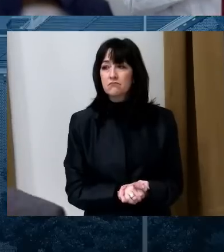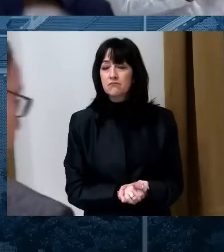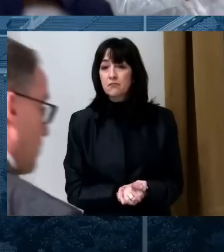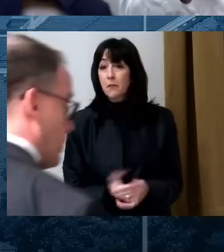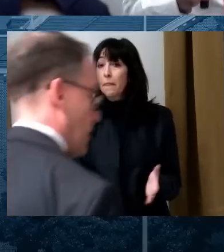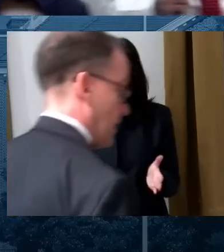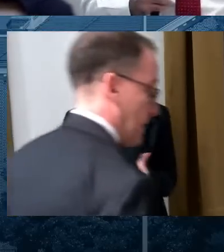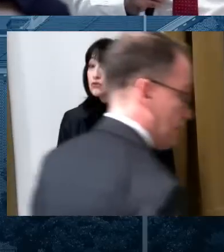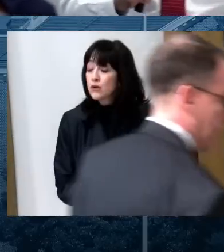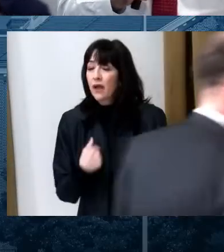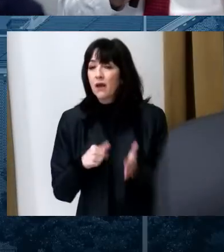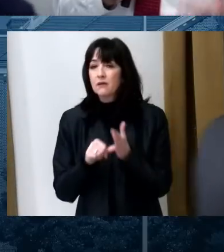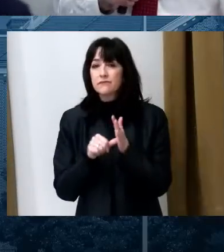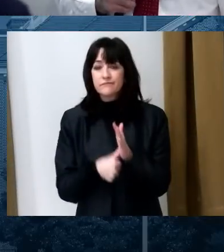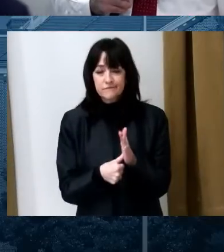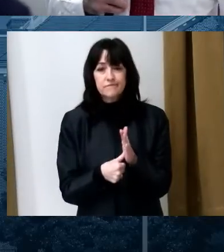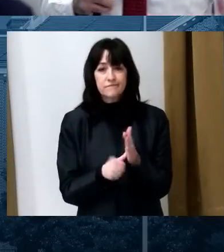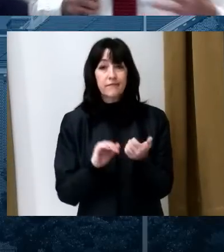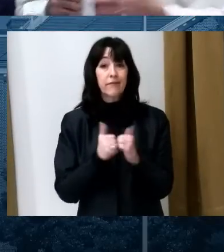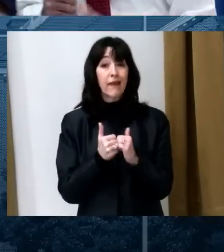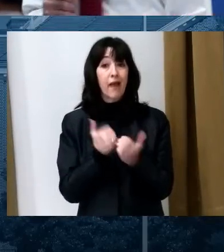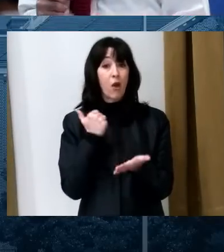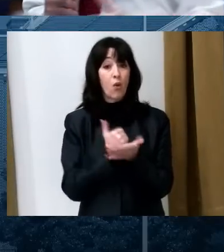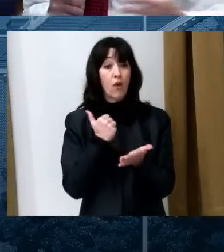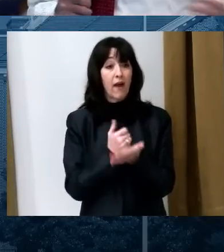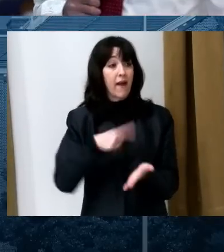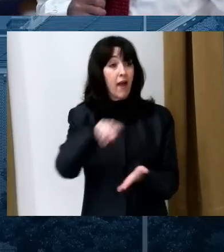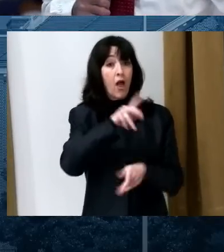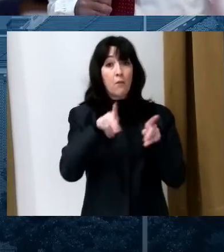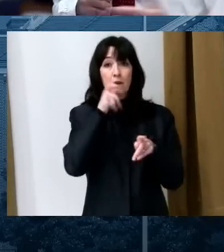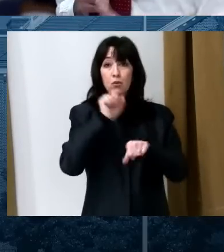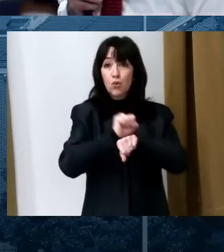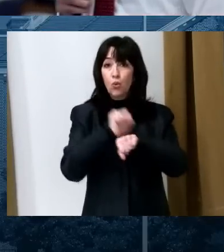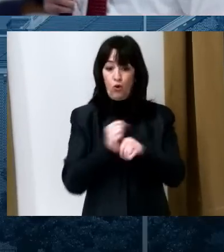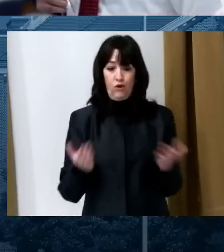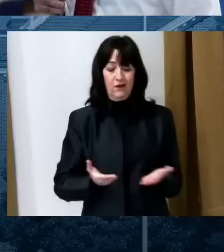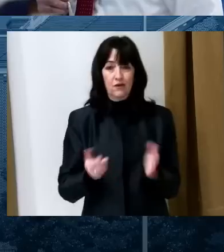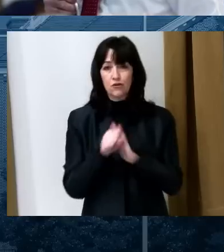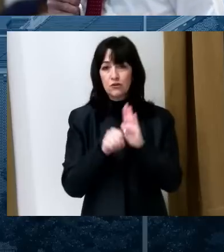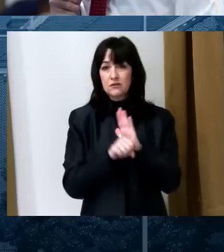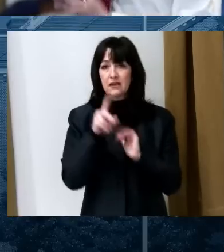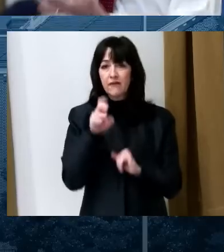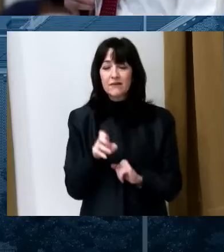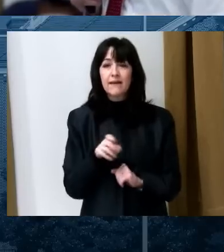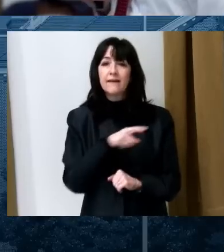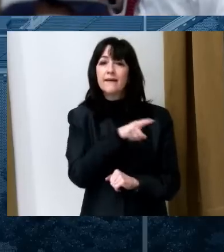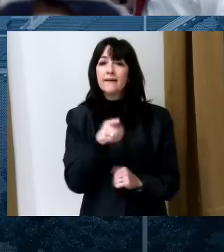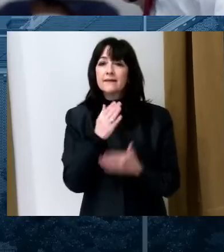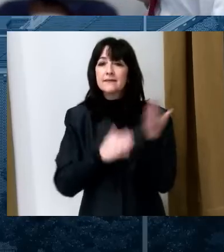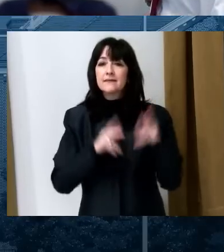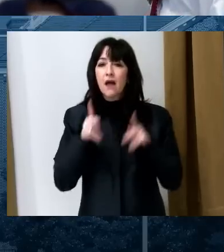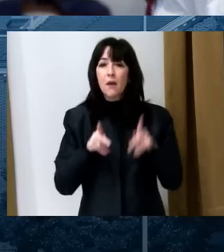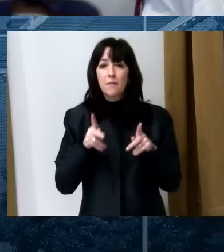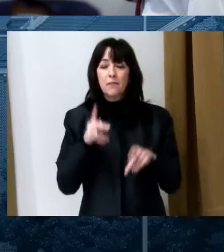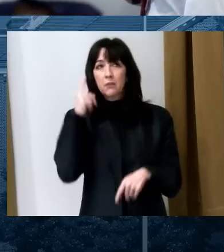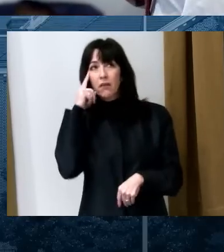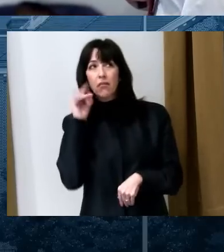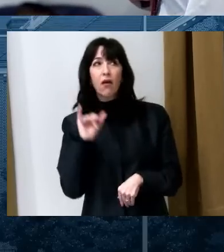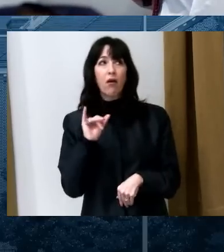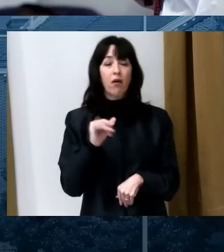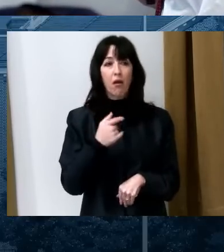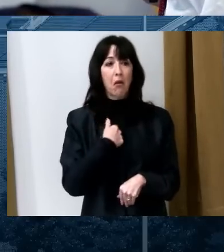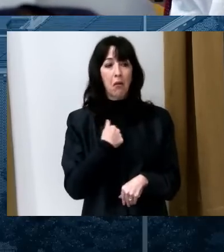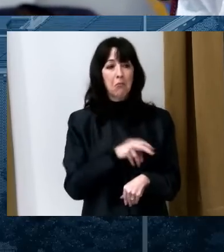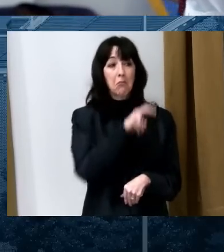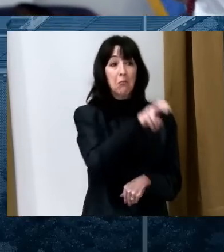So again, a mechanism to help workers there at the margin, moving around from one employer to another, making it more beneficial to go to